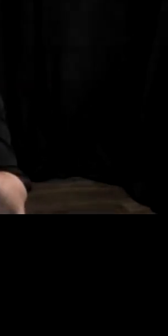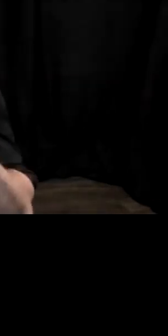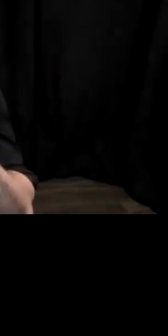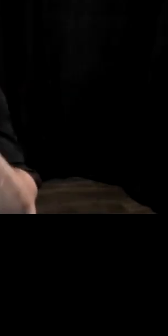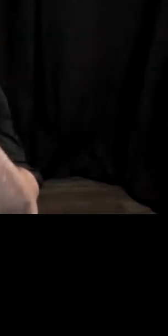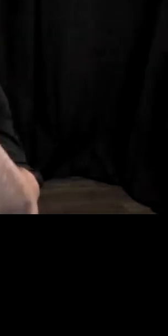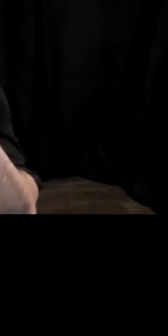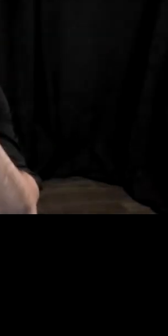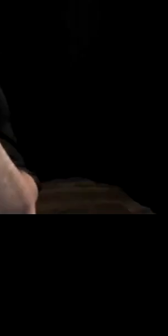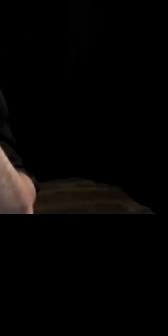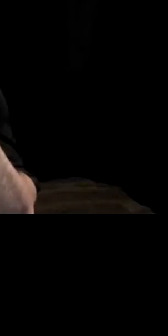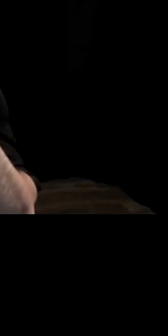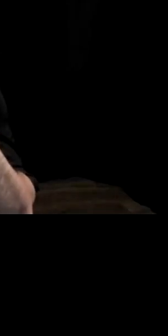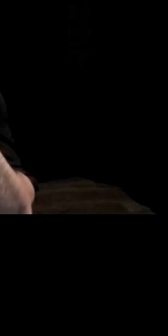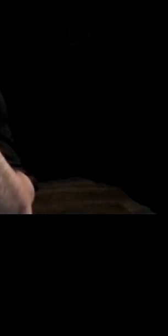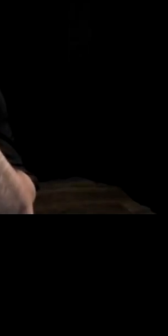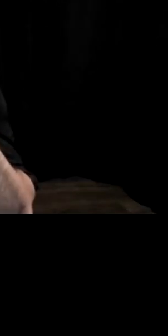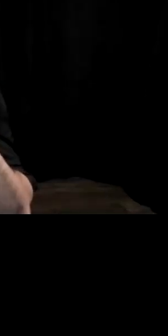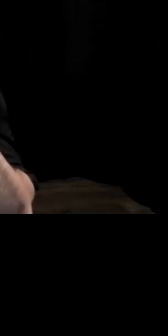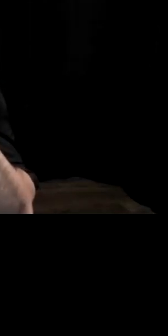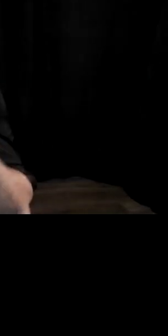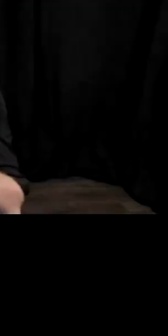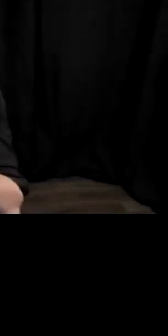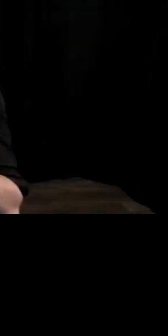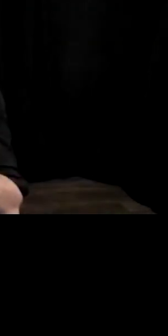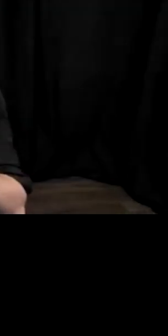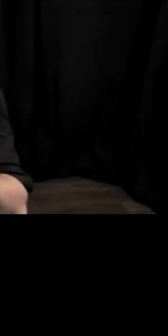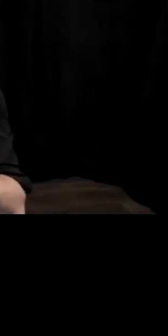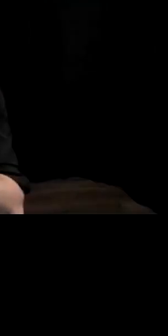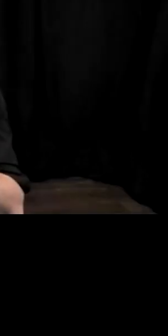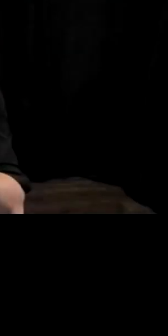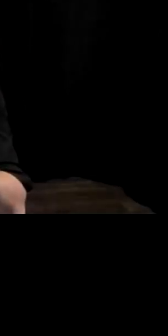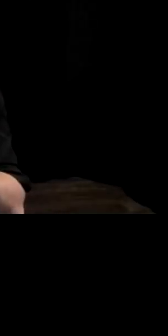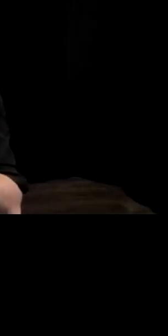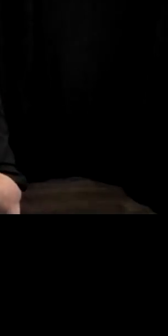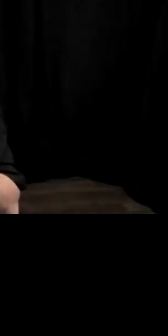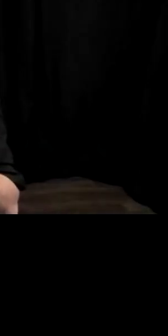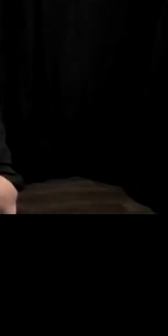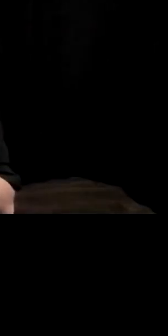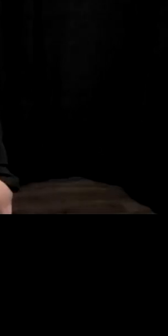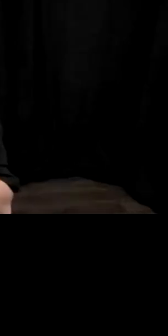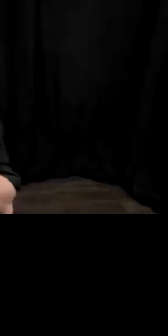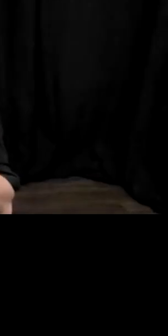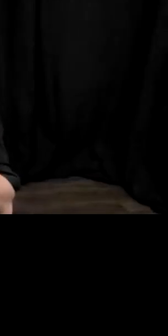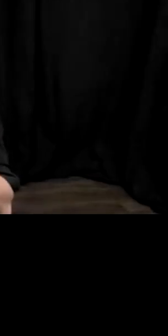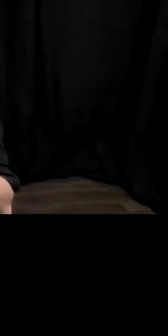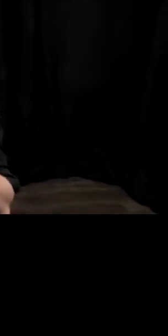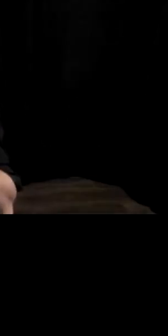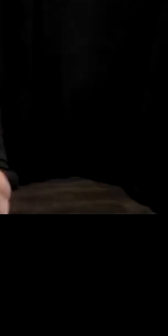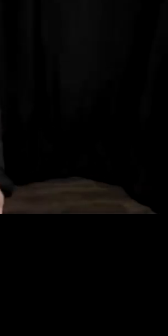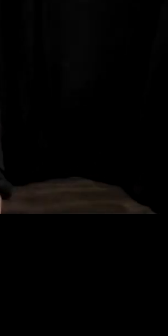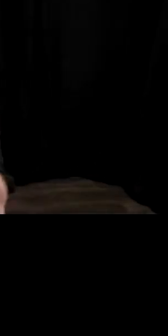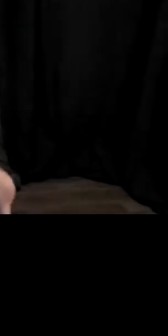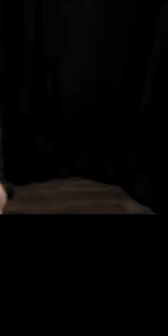in that mid-month. So we will share out with the network anything that we